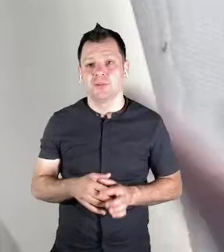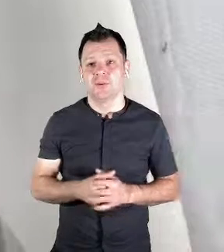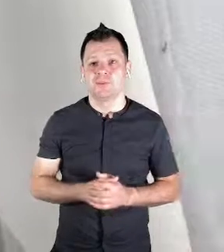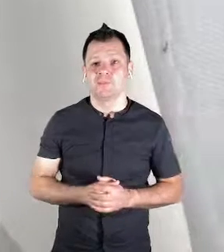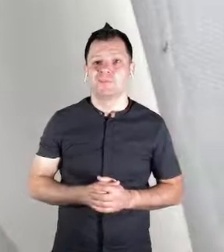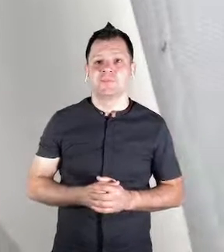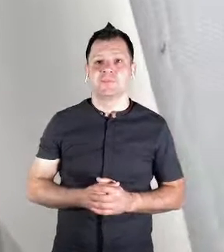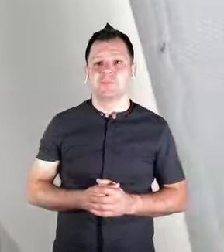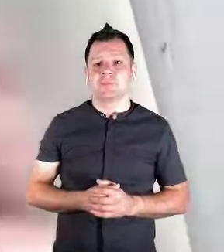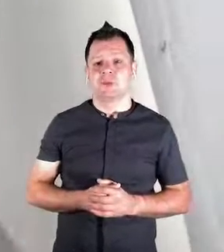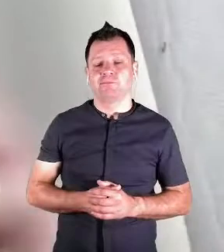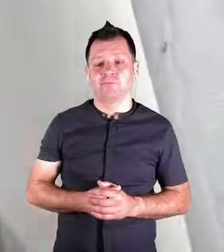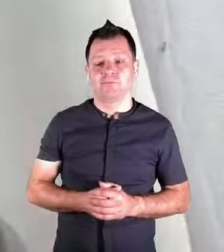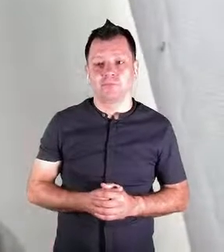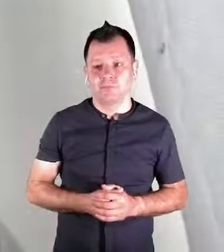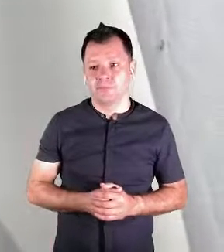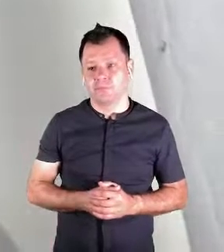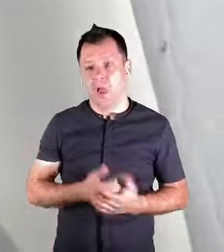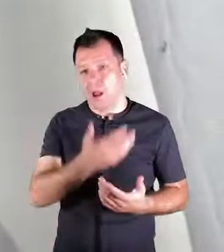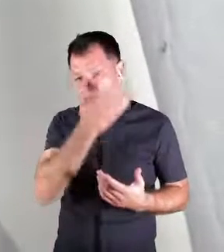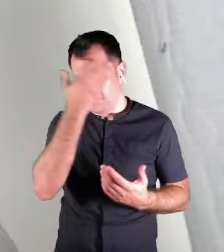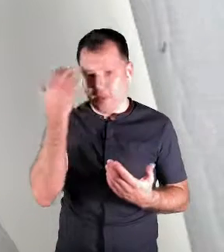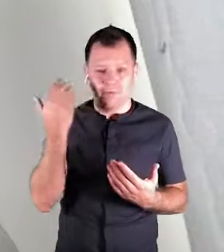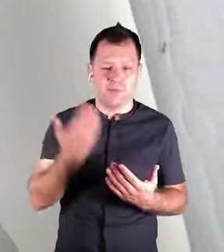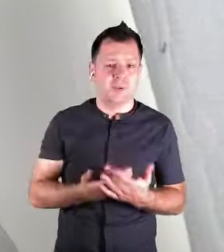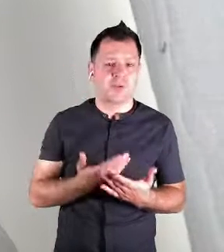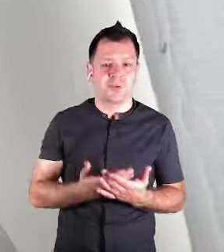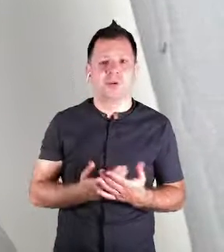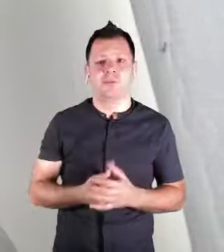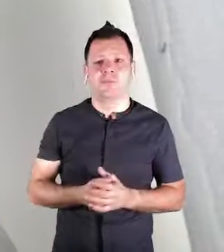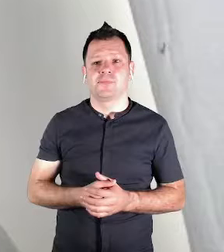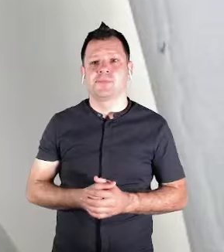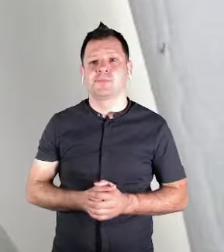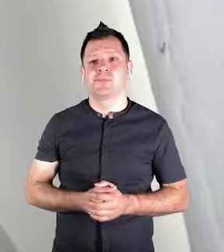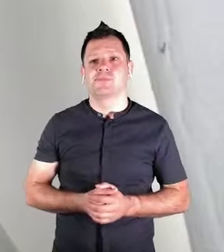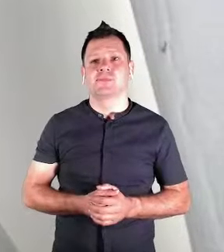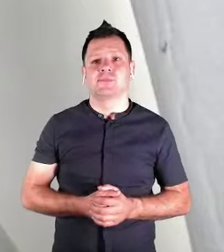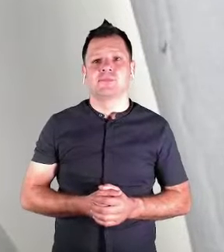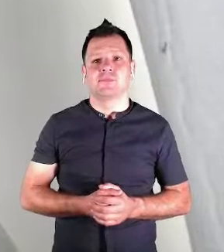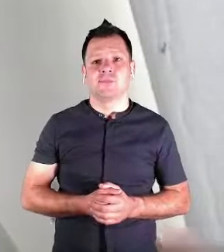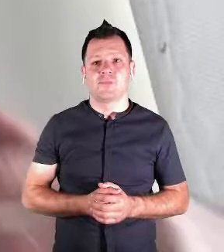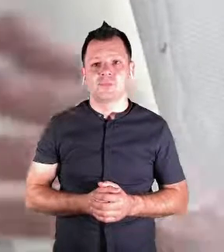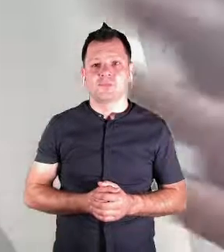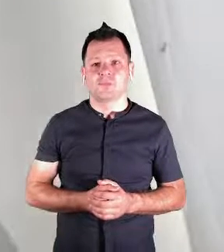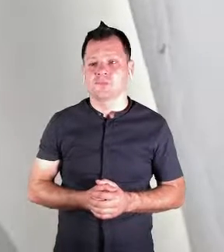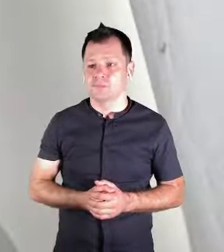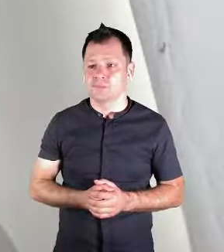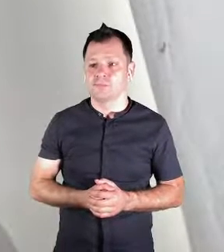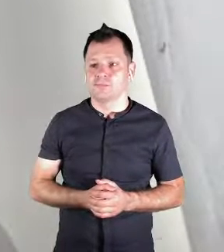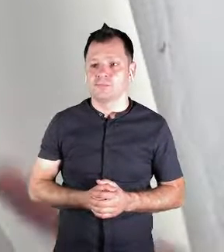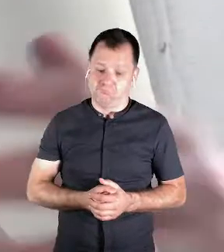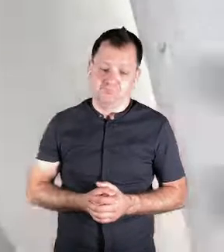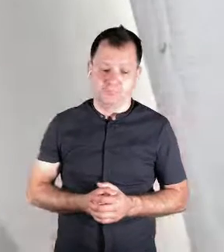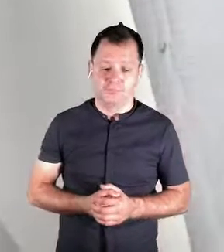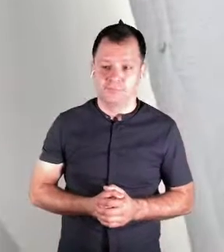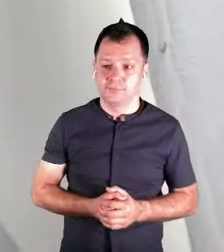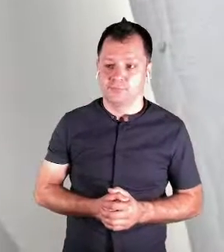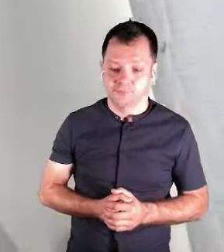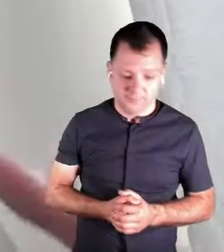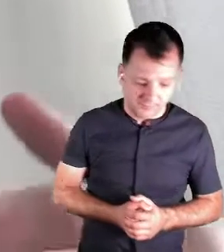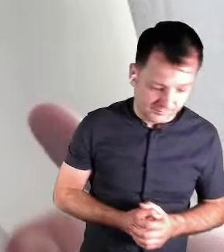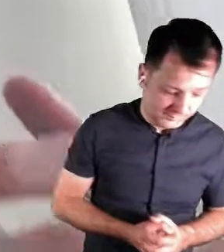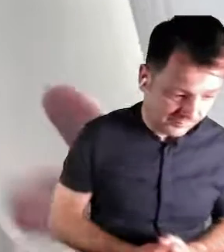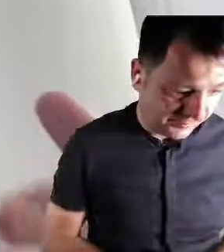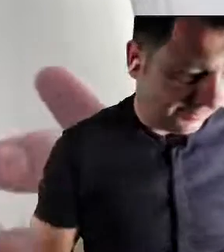because it involves all kind of people, I would say, but it's somehow labeled as